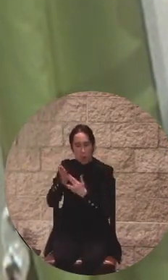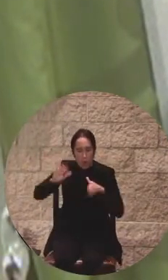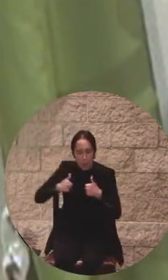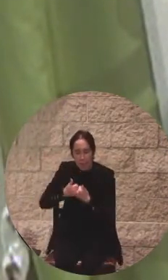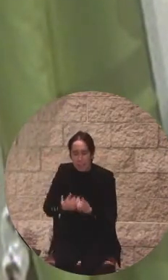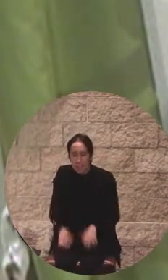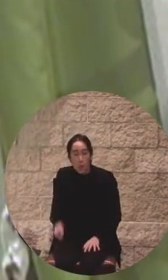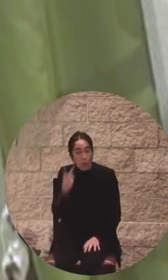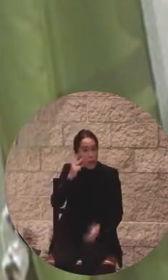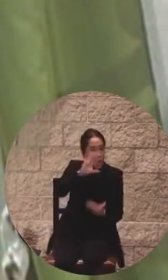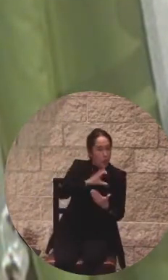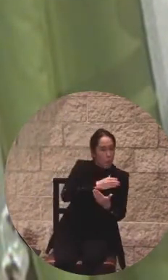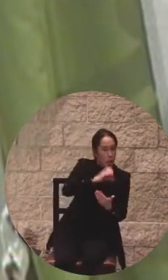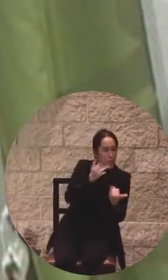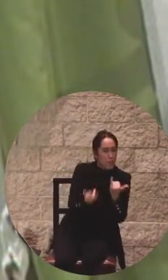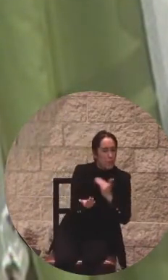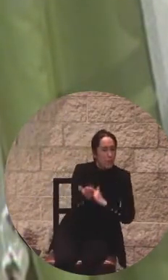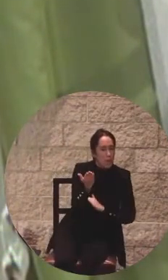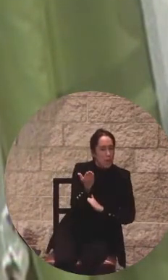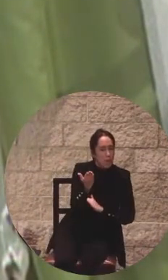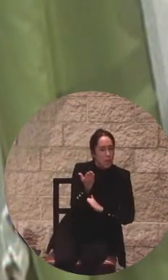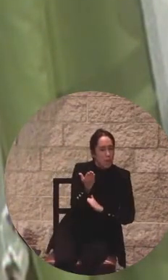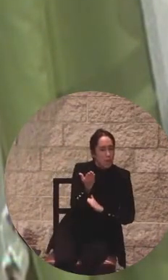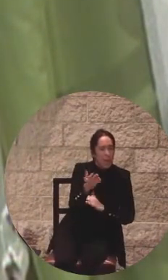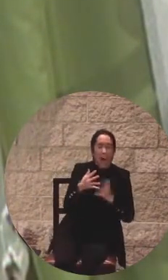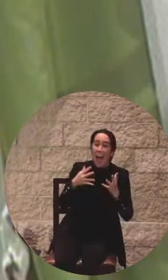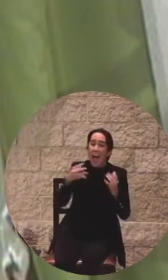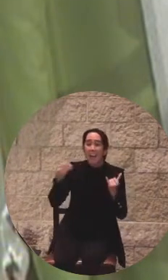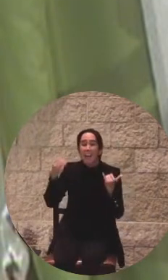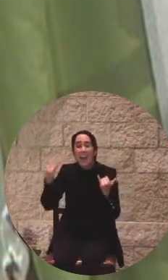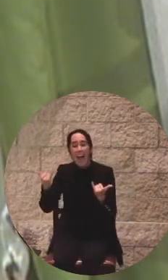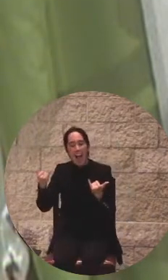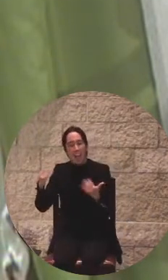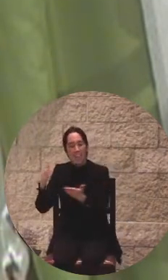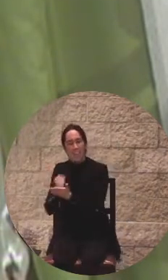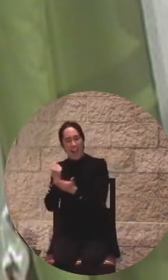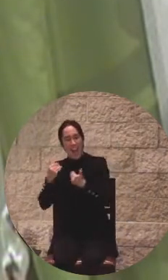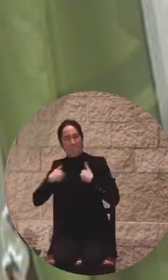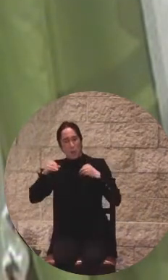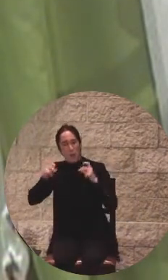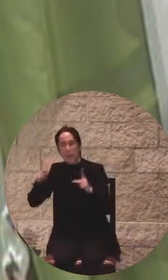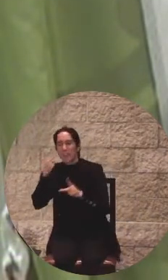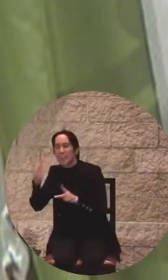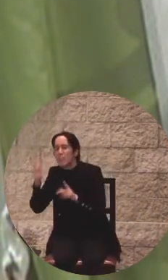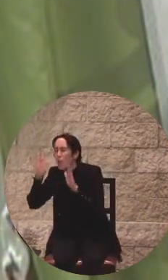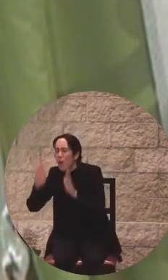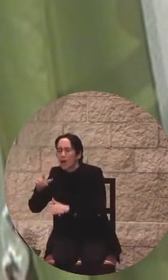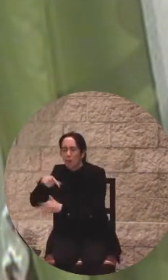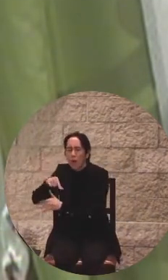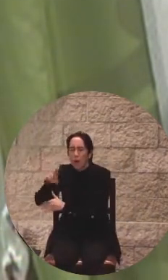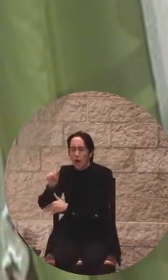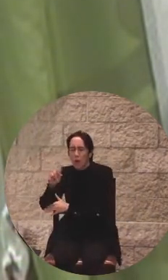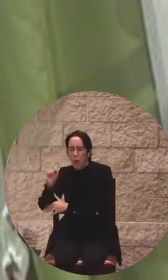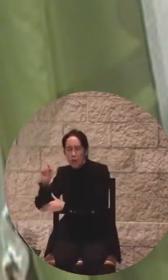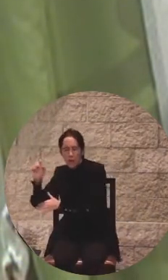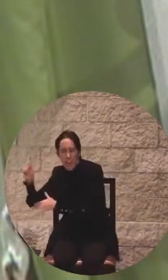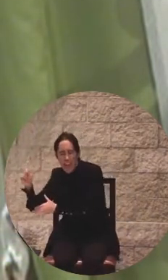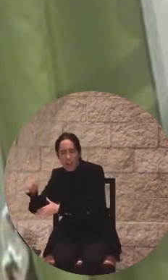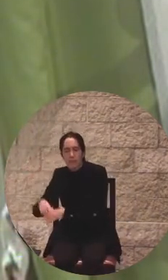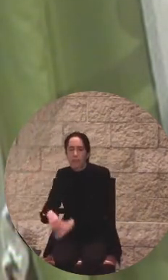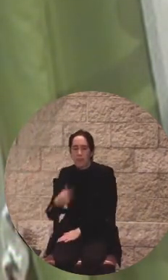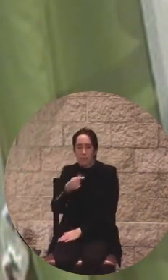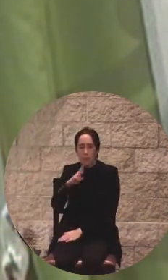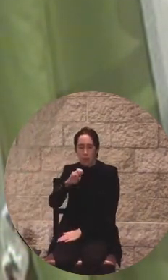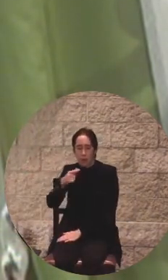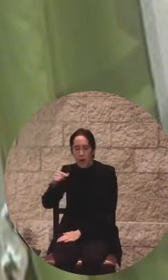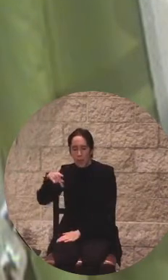And now we get a chance to see our beloved quartet. That is Mary Burns Klinger. That is Cheryl Lang, Greg Peterson,